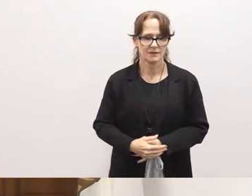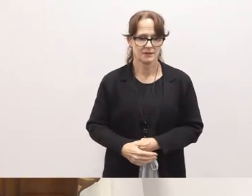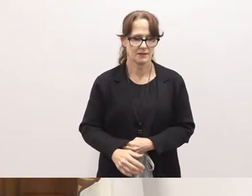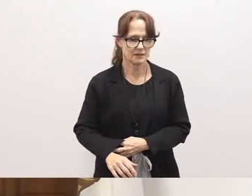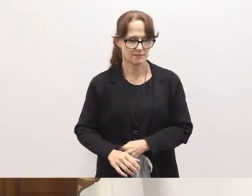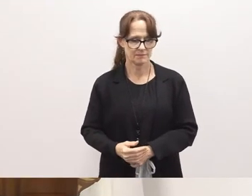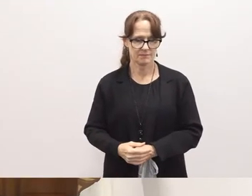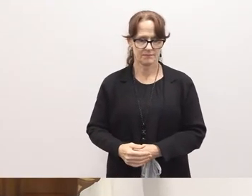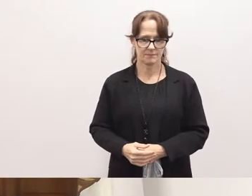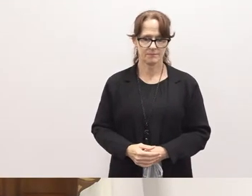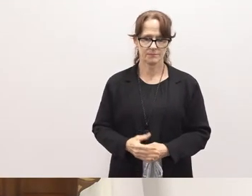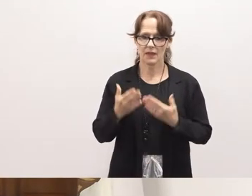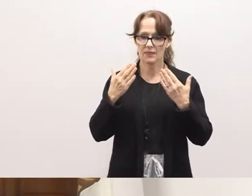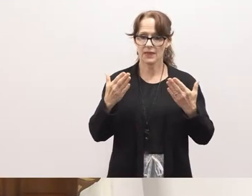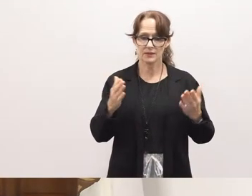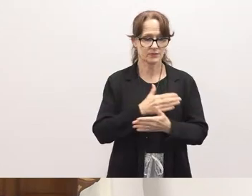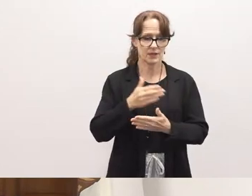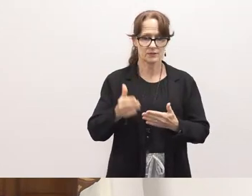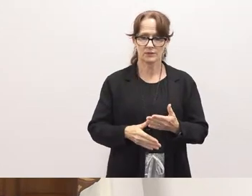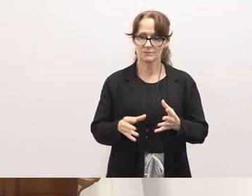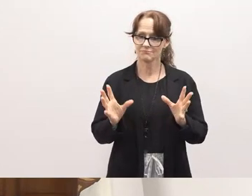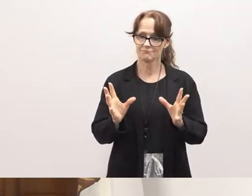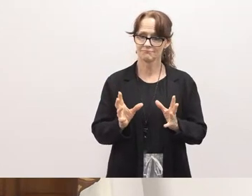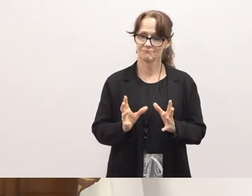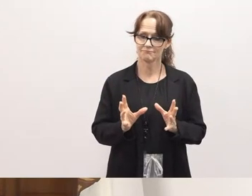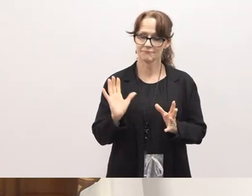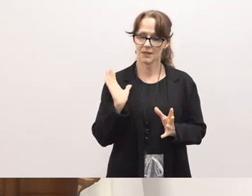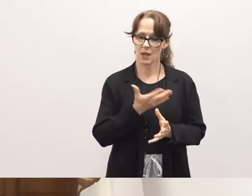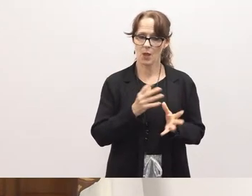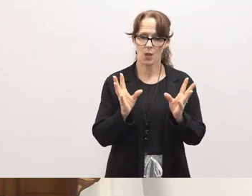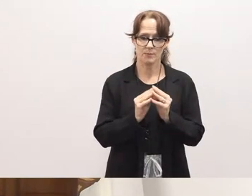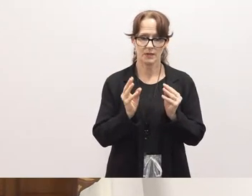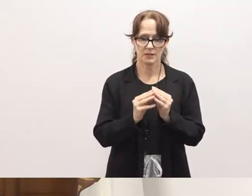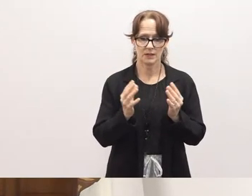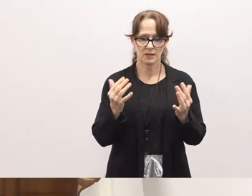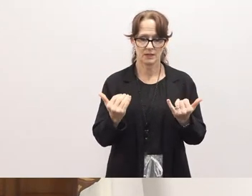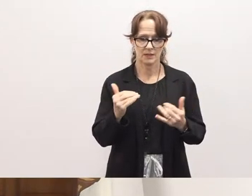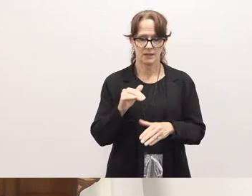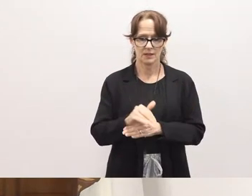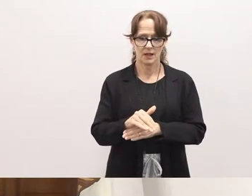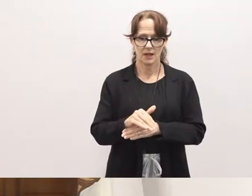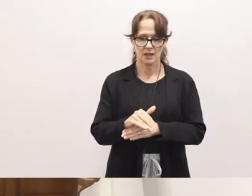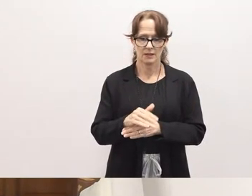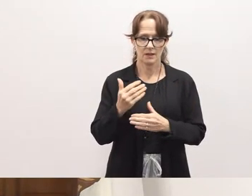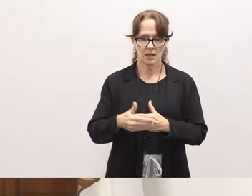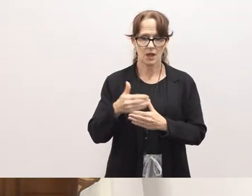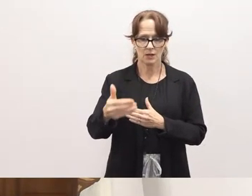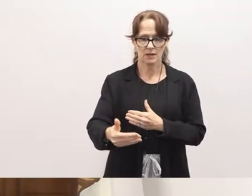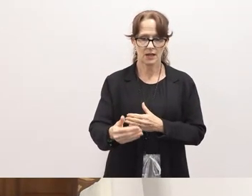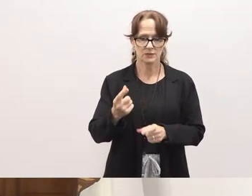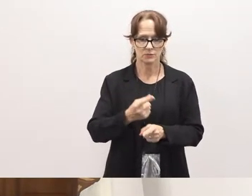Thank you, in which case that concludes our meeting for this evening. Our next